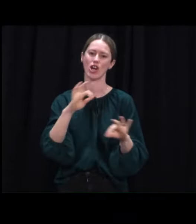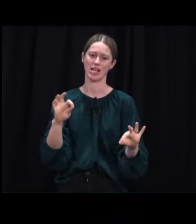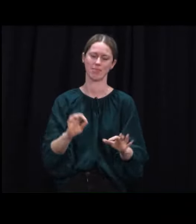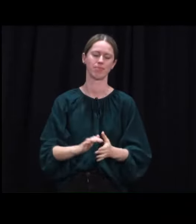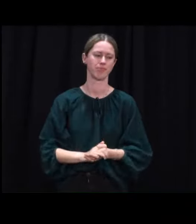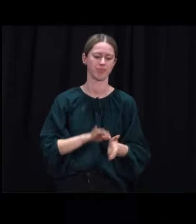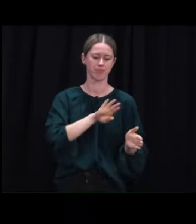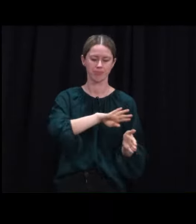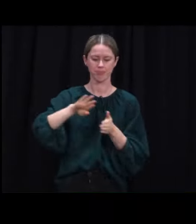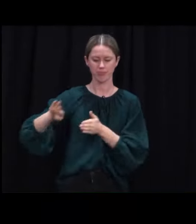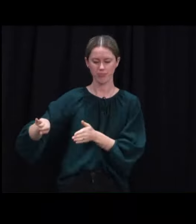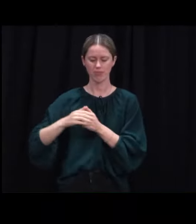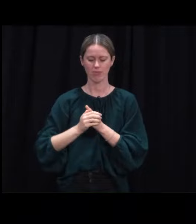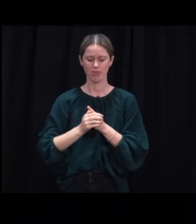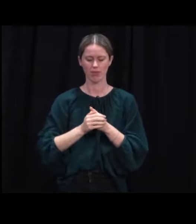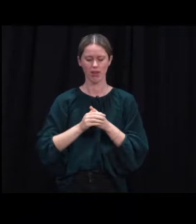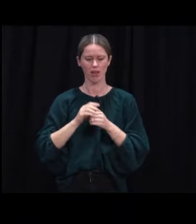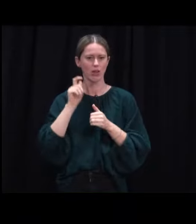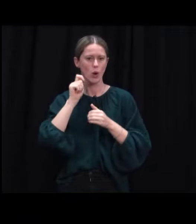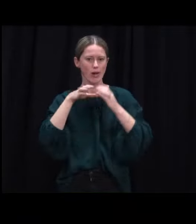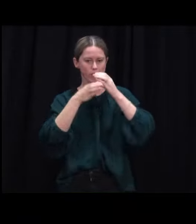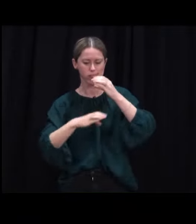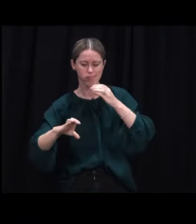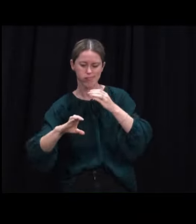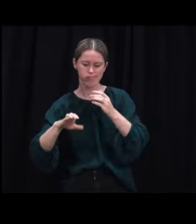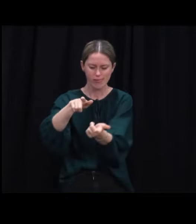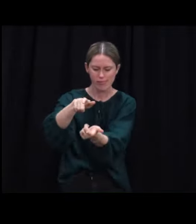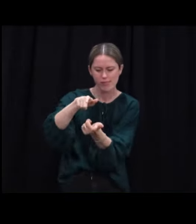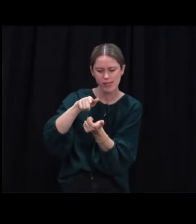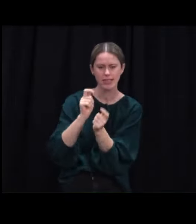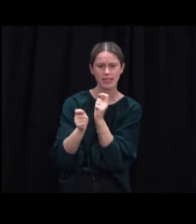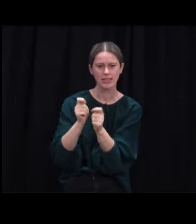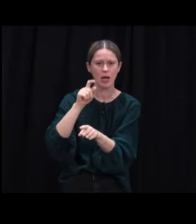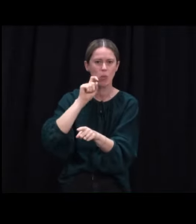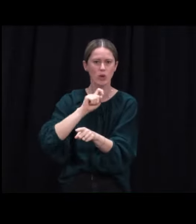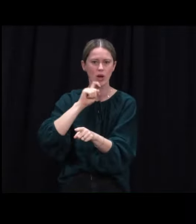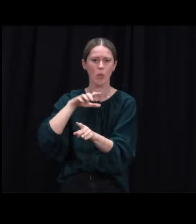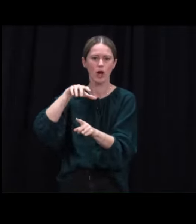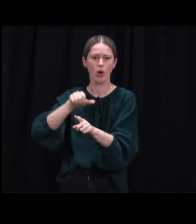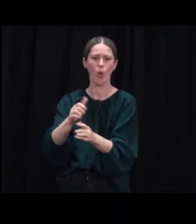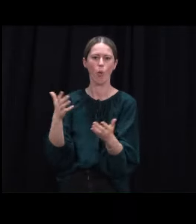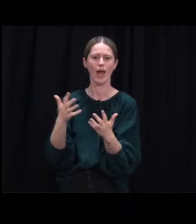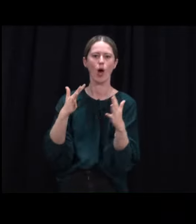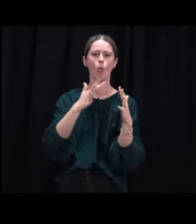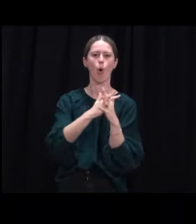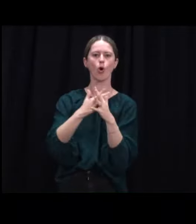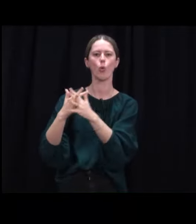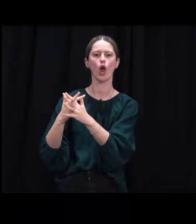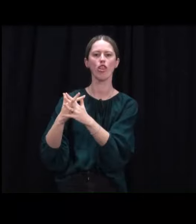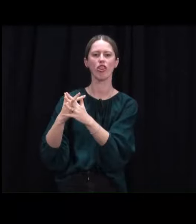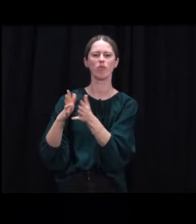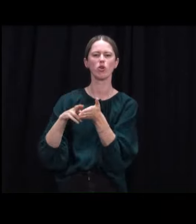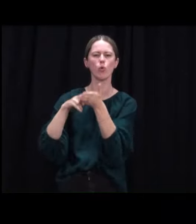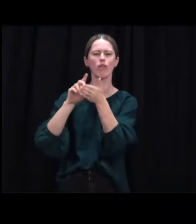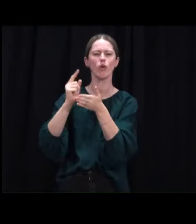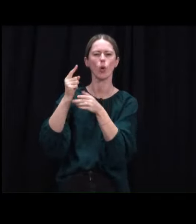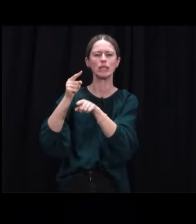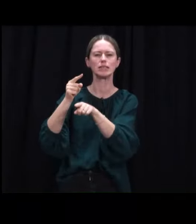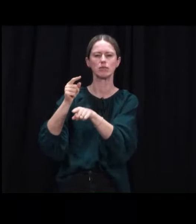On wastewater, there was a further detection of COVID-19 in wastewater in Warkworth a day or two back,